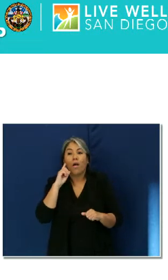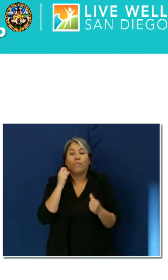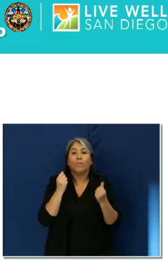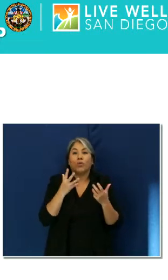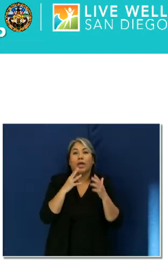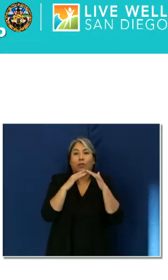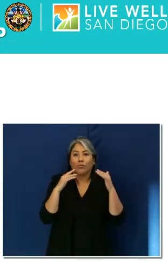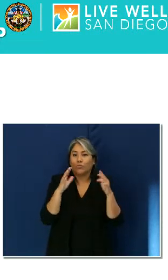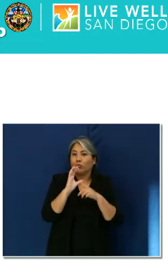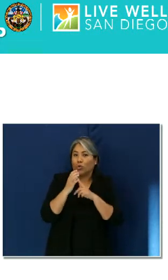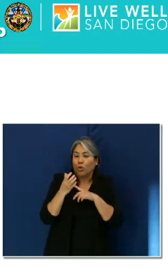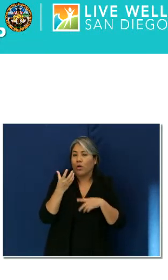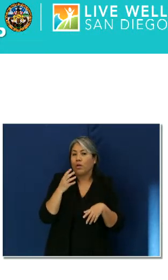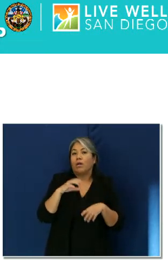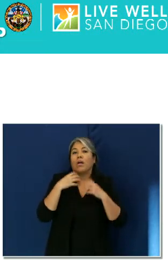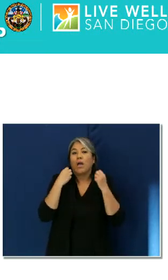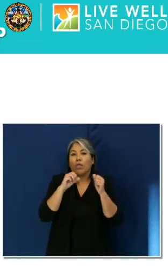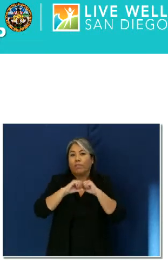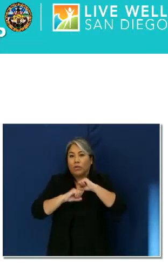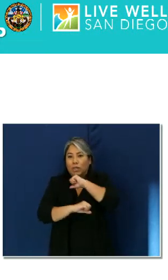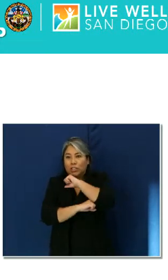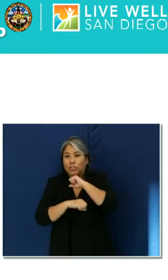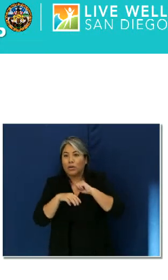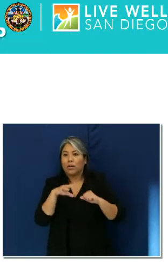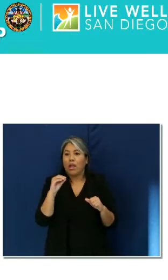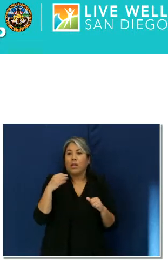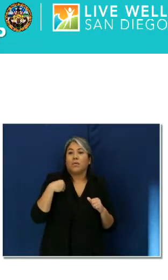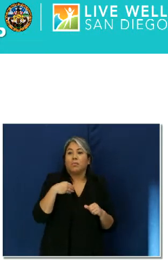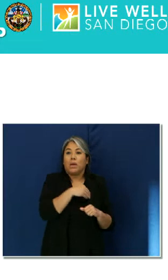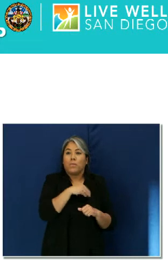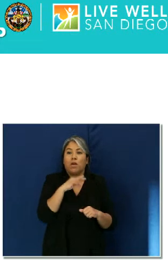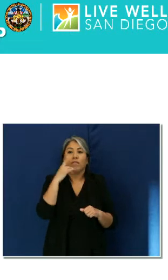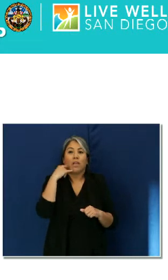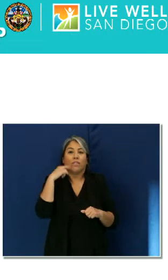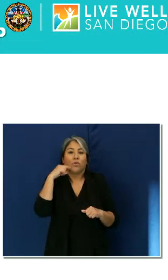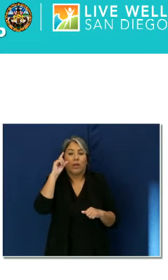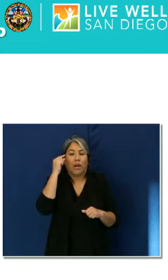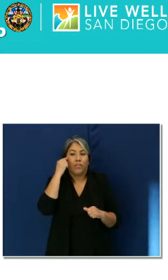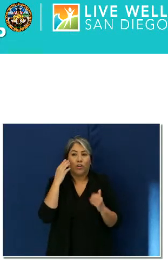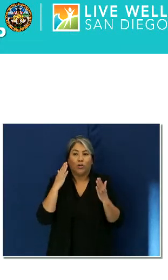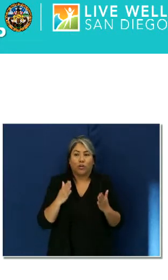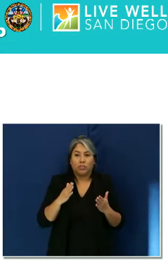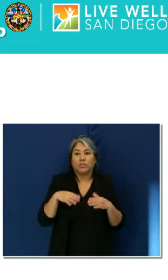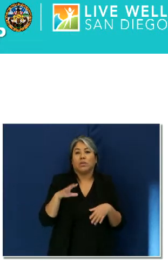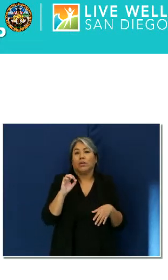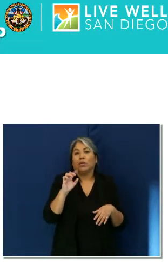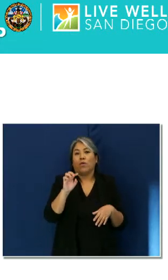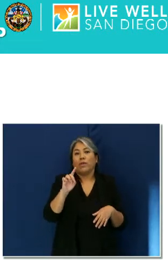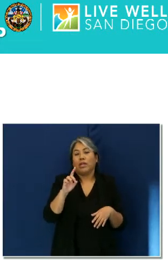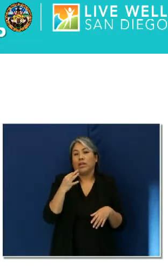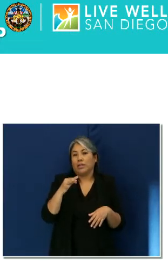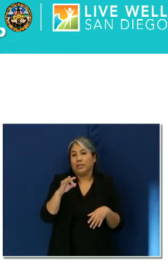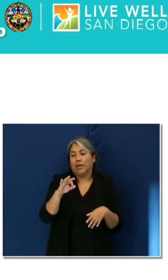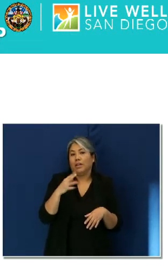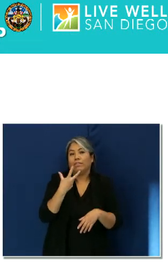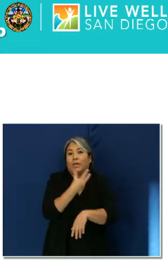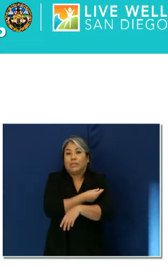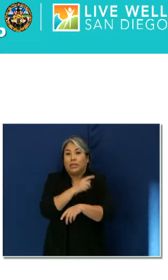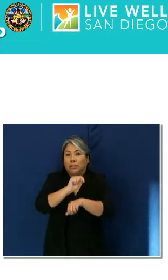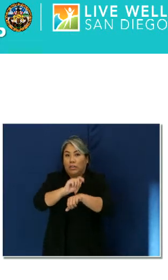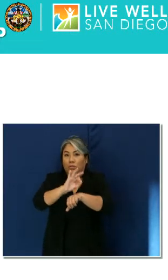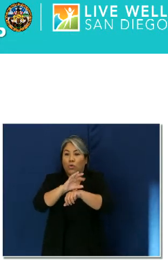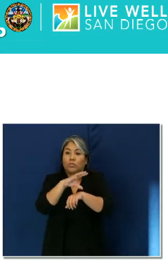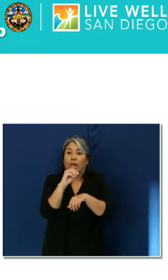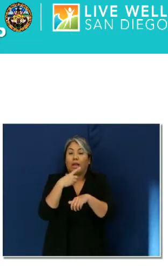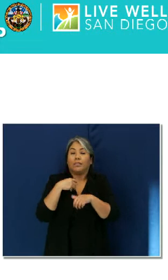Foundation, physician at San Ysidro Health Center, member of California Governor's COVID-19 Vaccine Task Force, and the chair of the